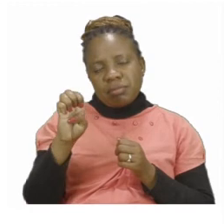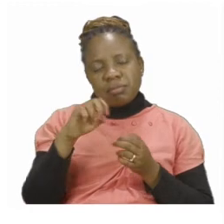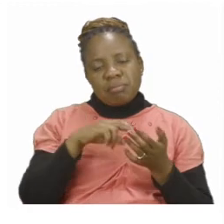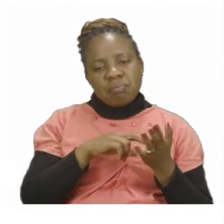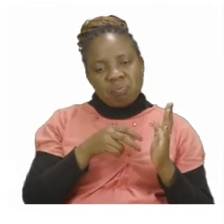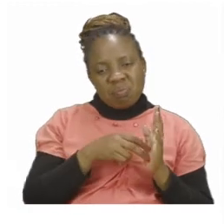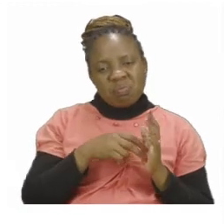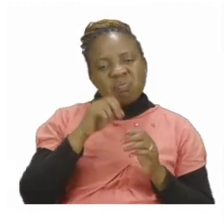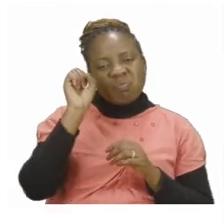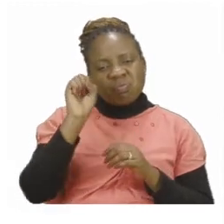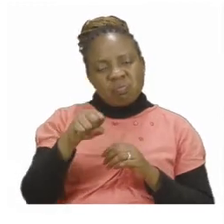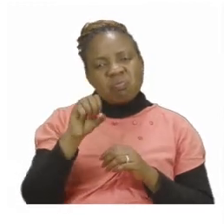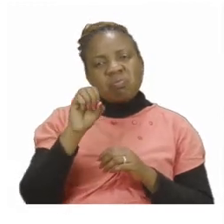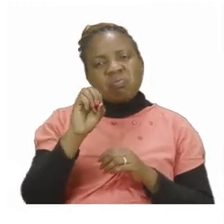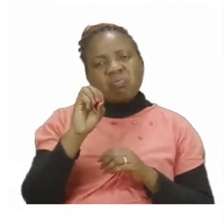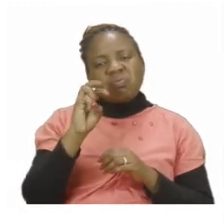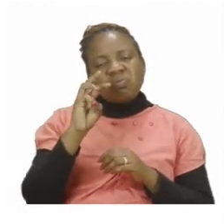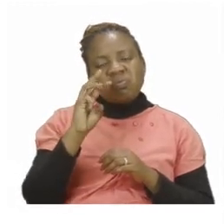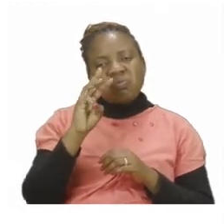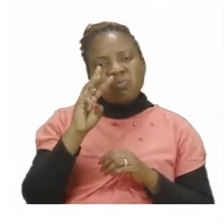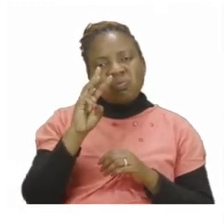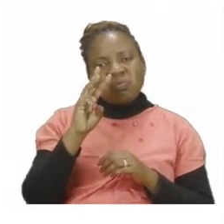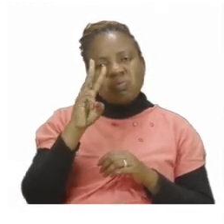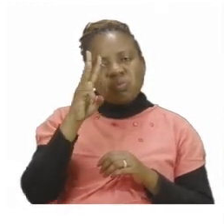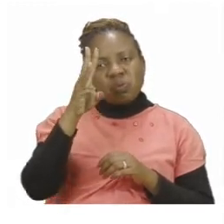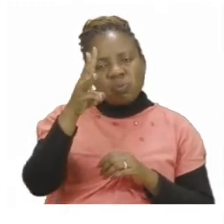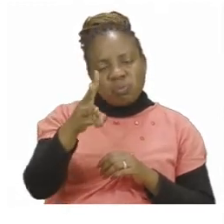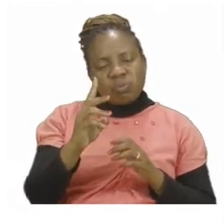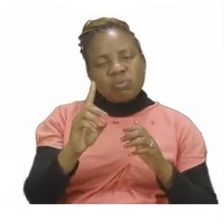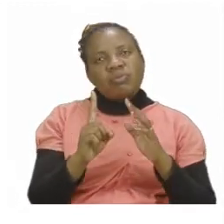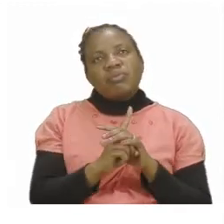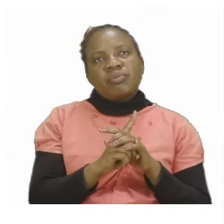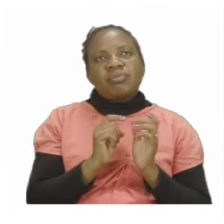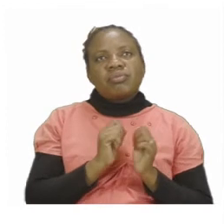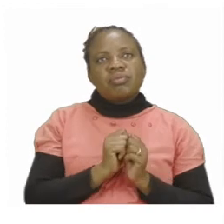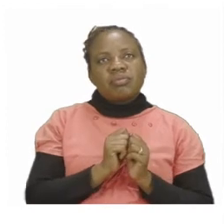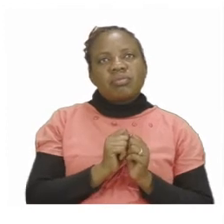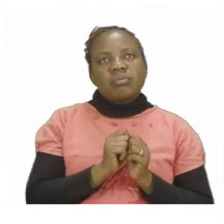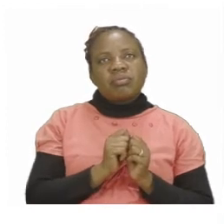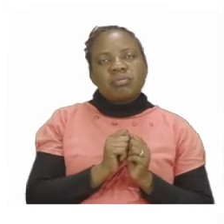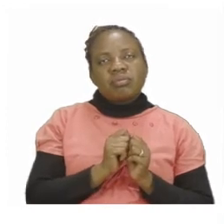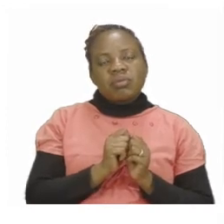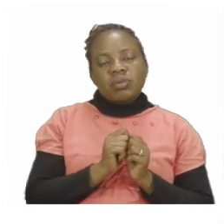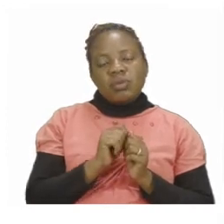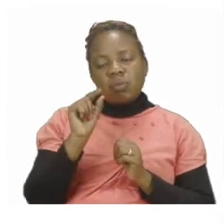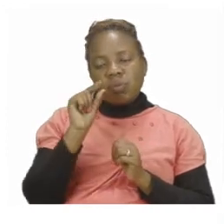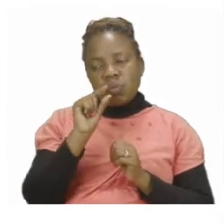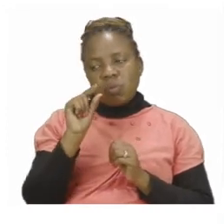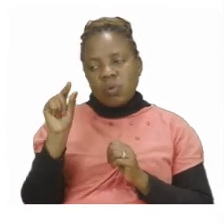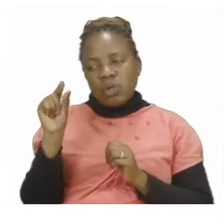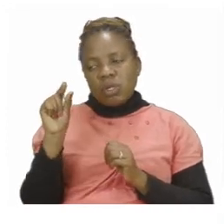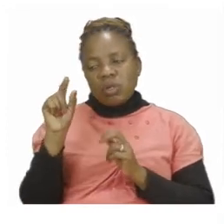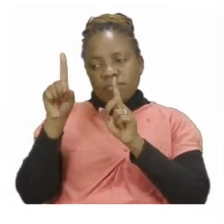there, you have to write the correct form of the verbs in brackets on the line